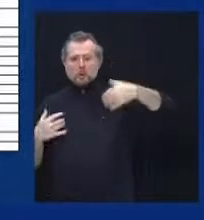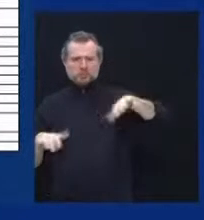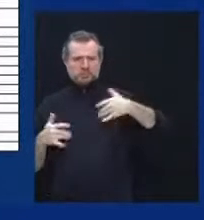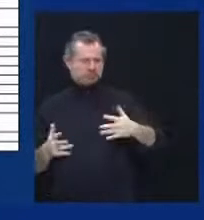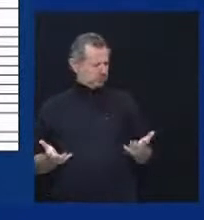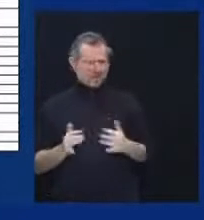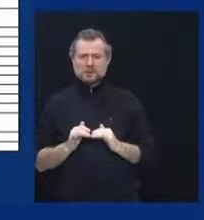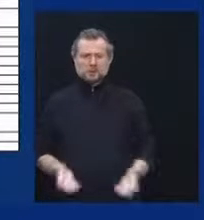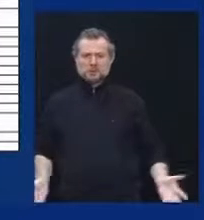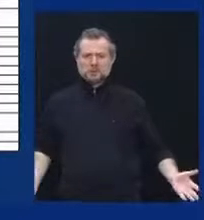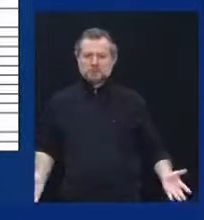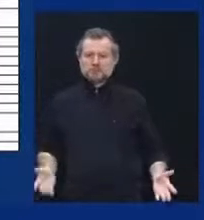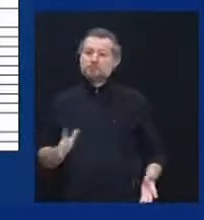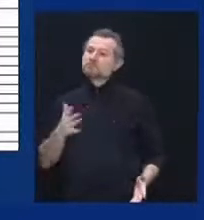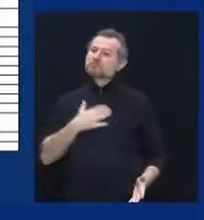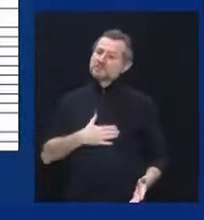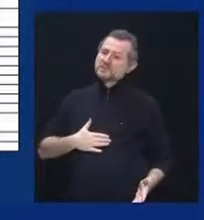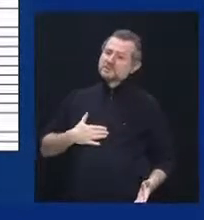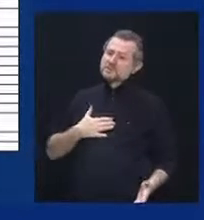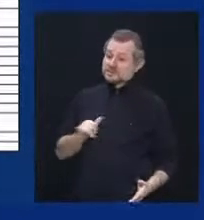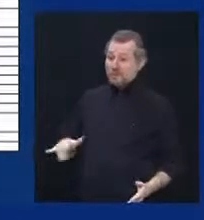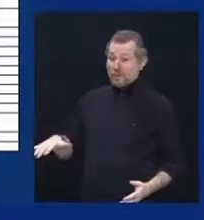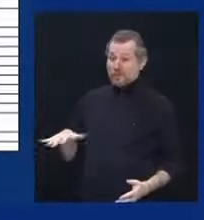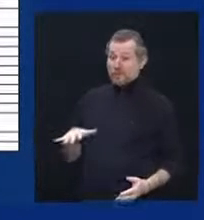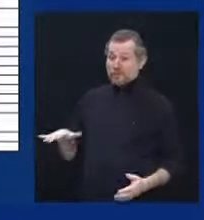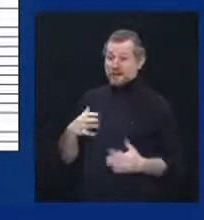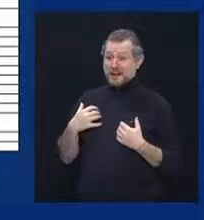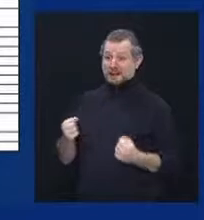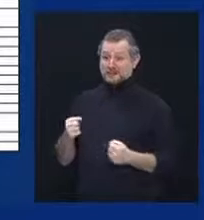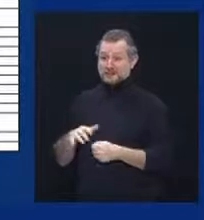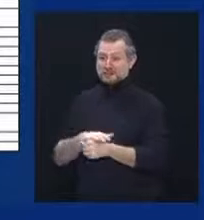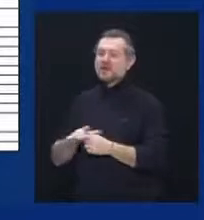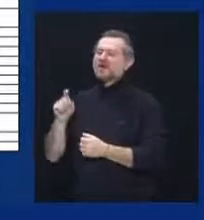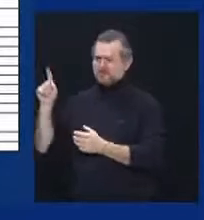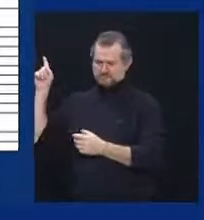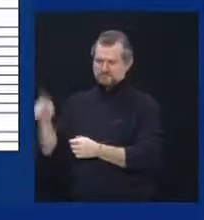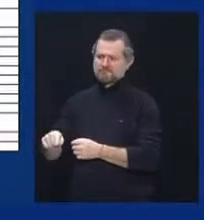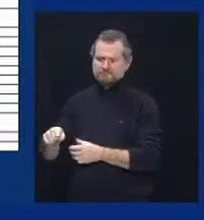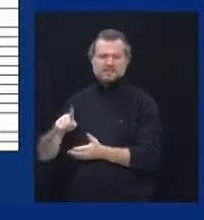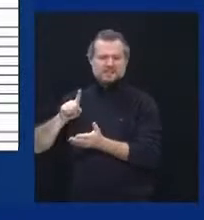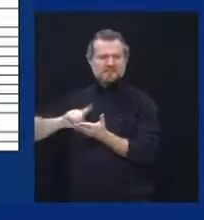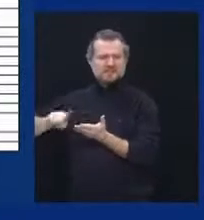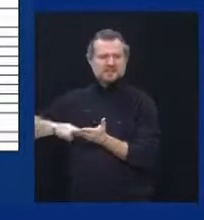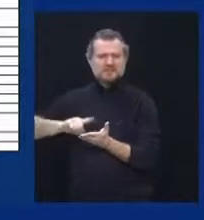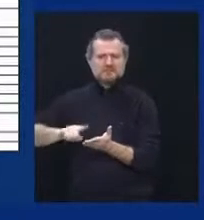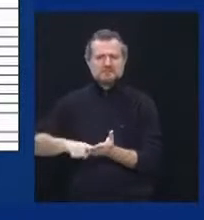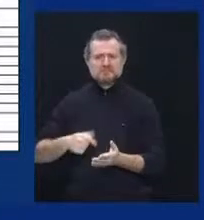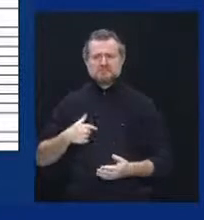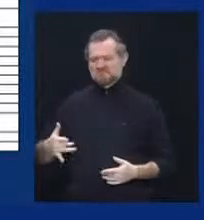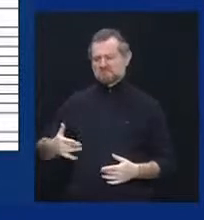Please, local departments of health, look into this. I will wager you this.